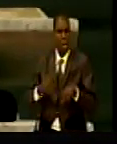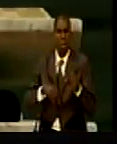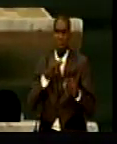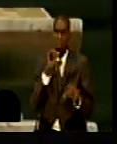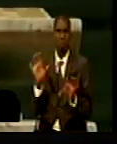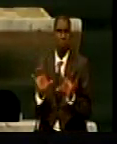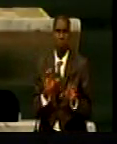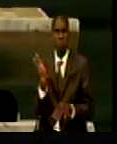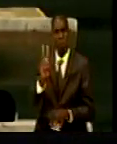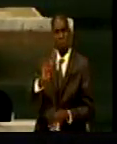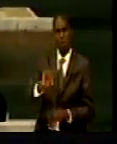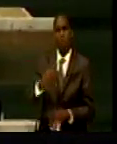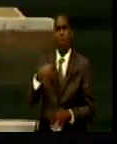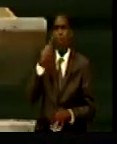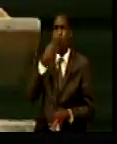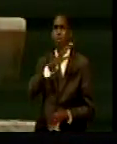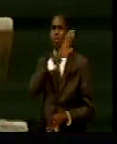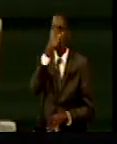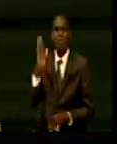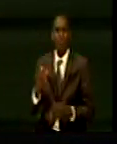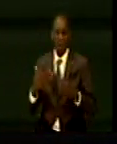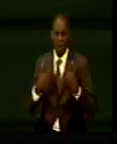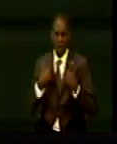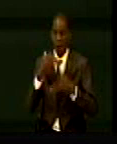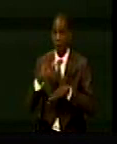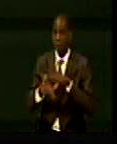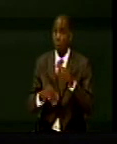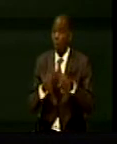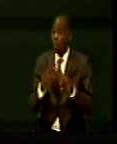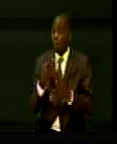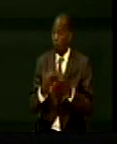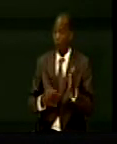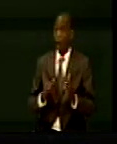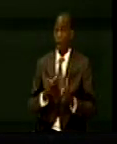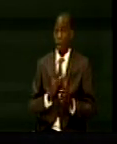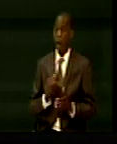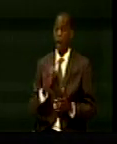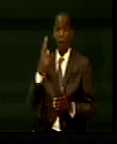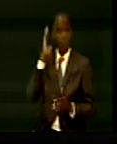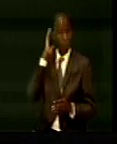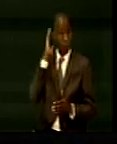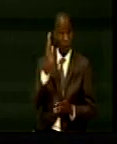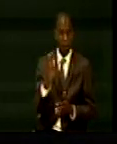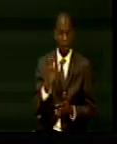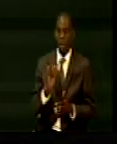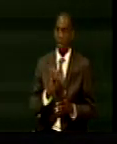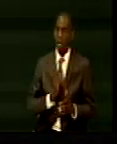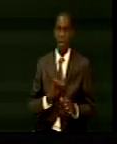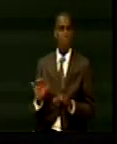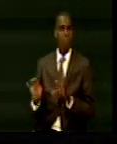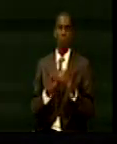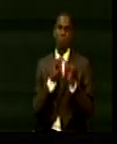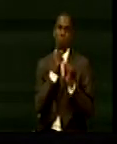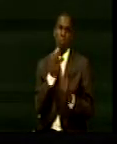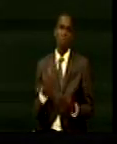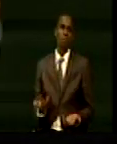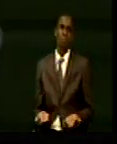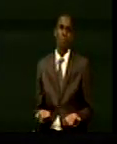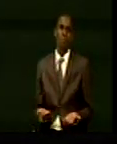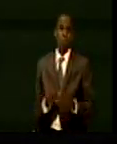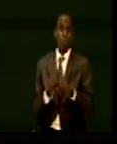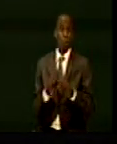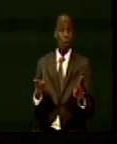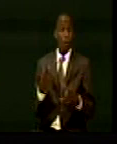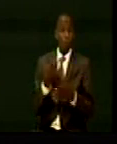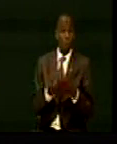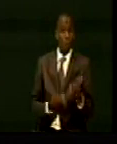never at work. For what I would, that I do not. But what I